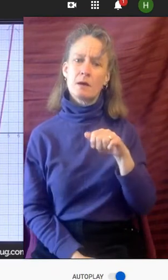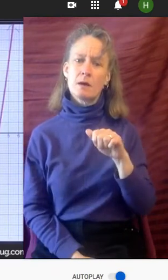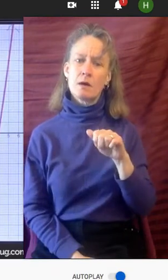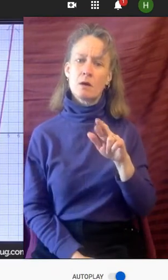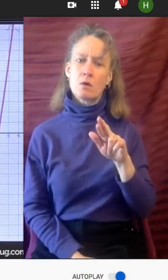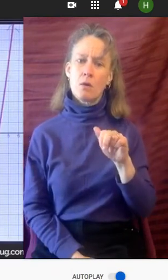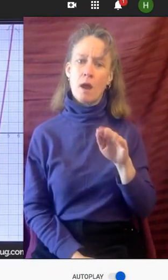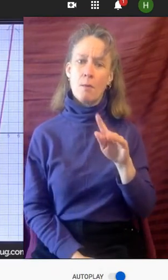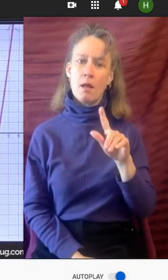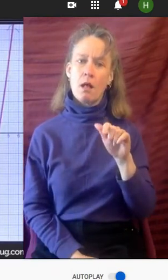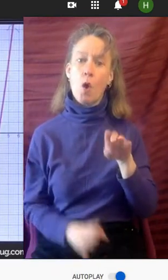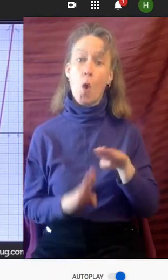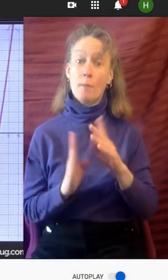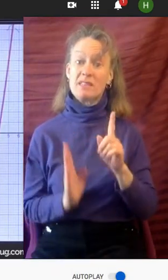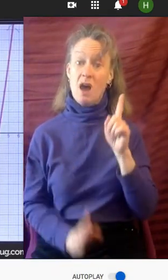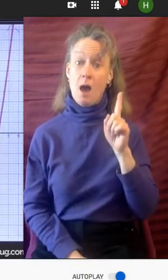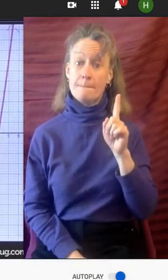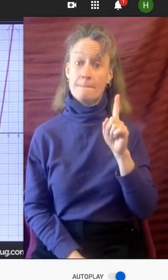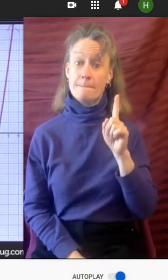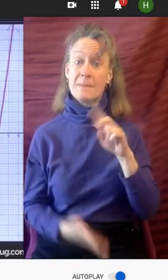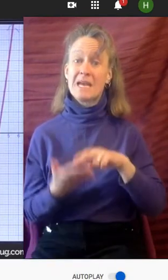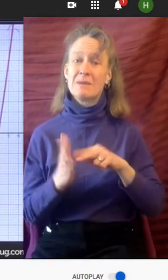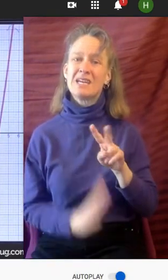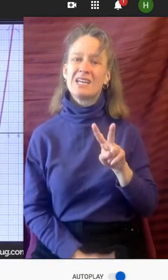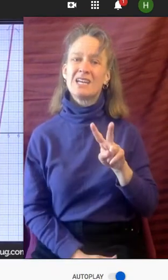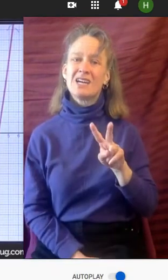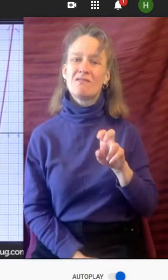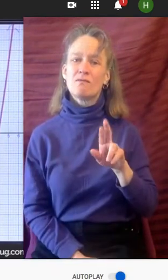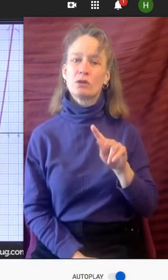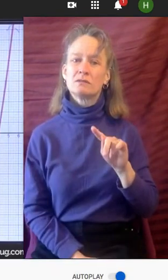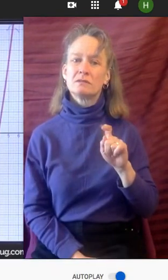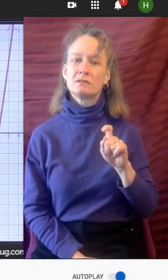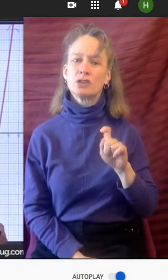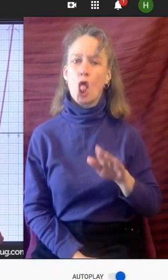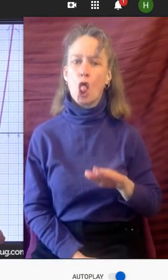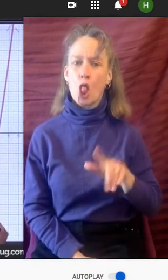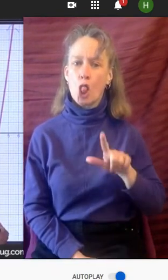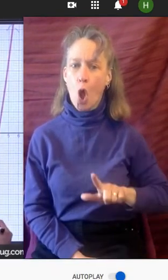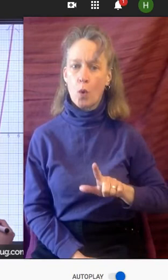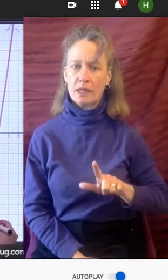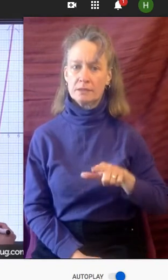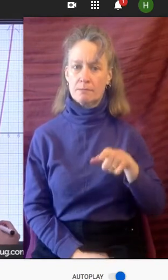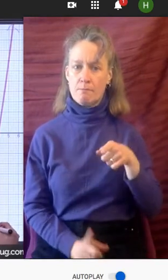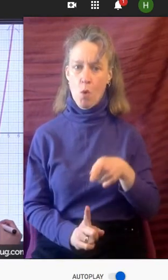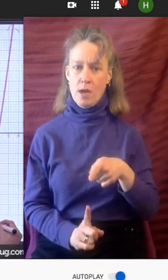So the vertex is the lowest point right here,